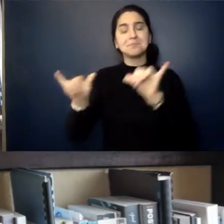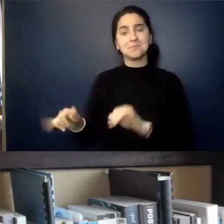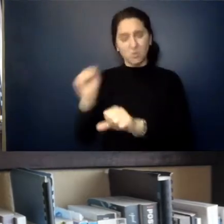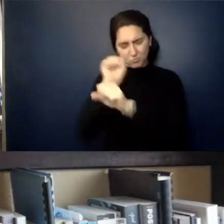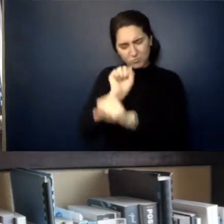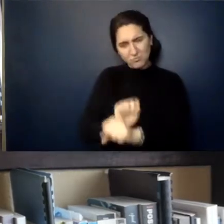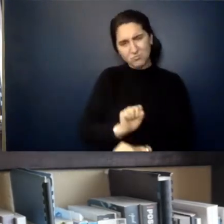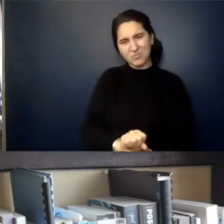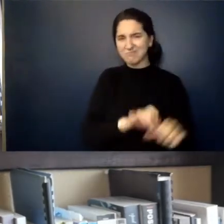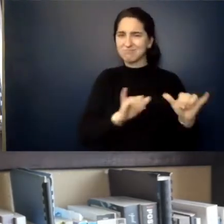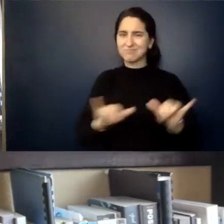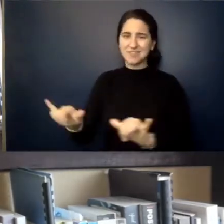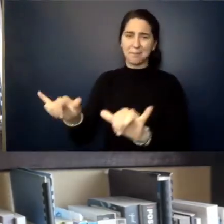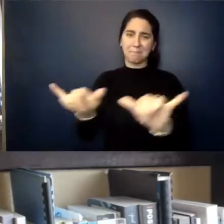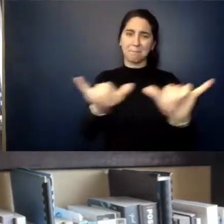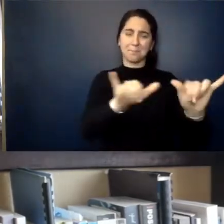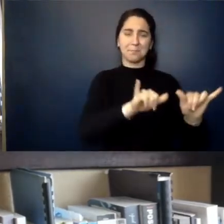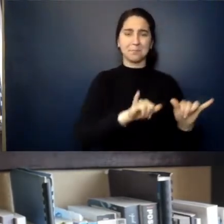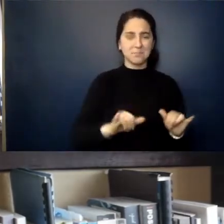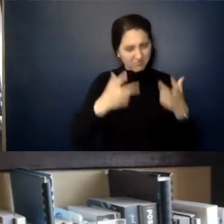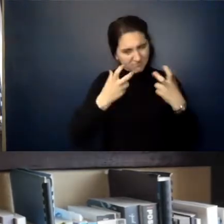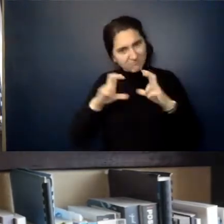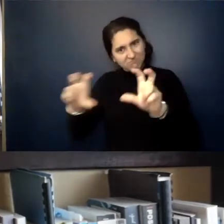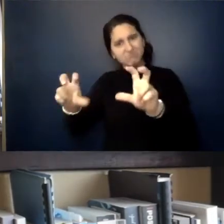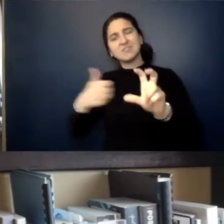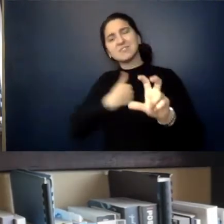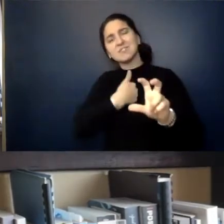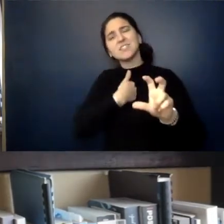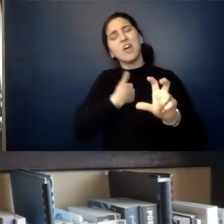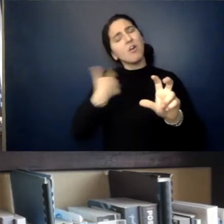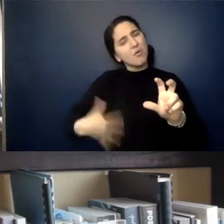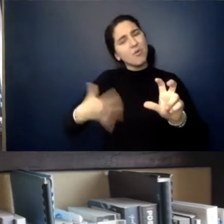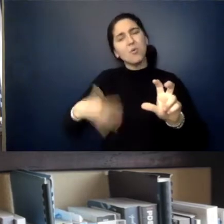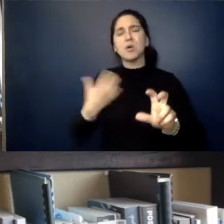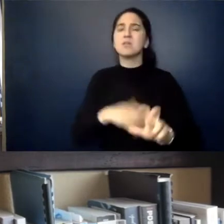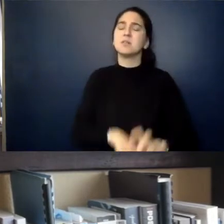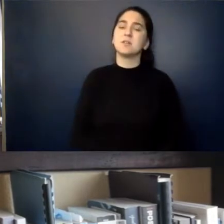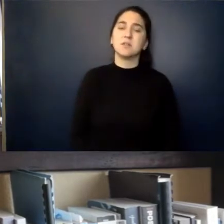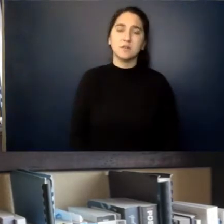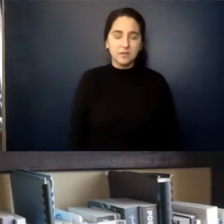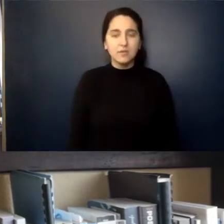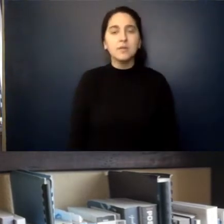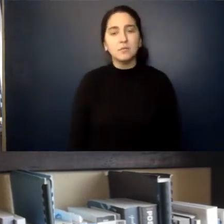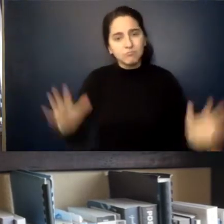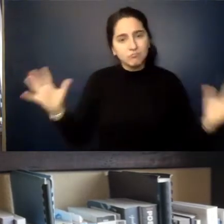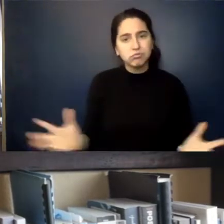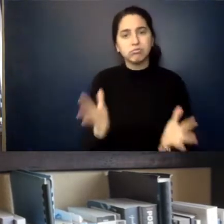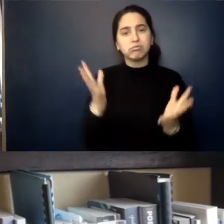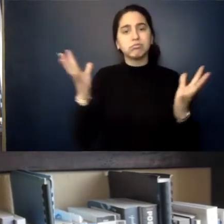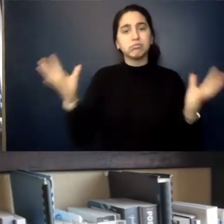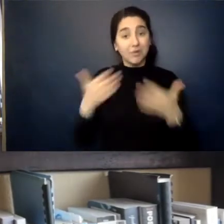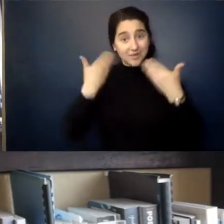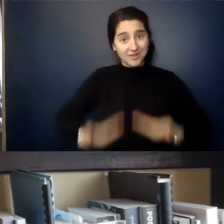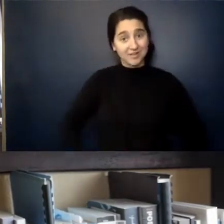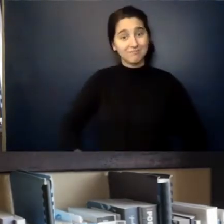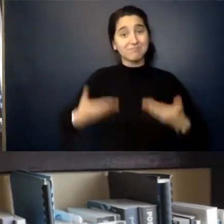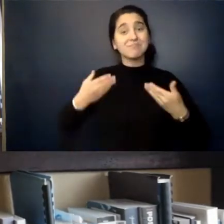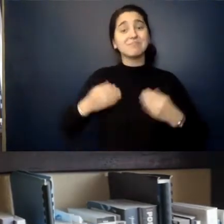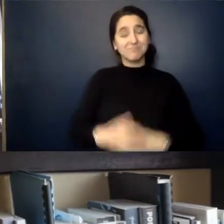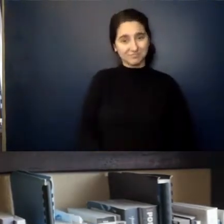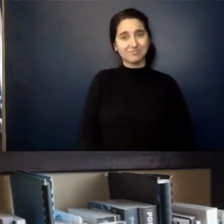Your struggle is our struggle. Our yearnings for peace and